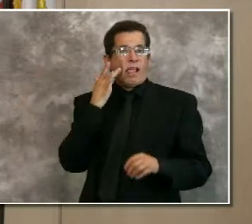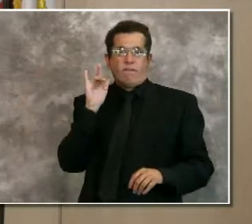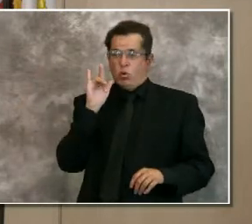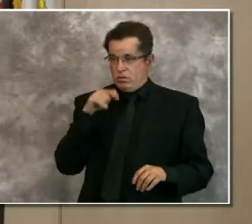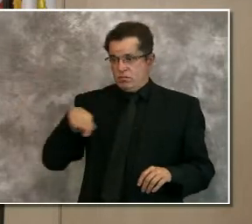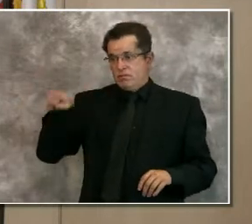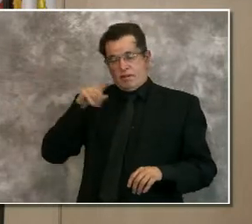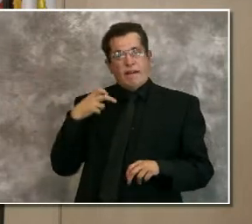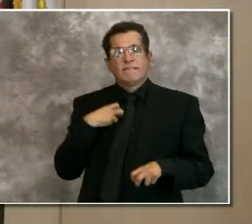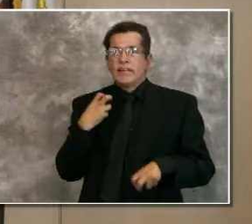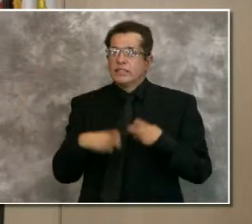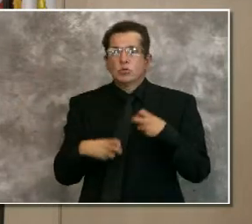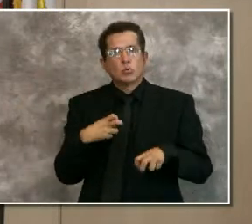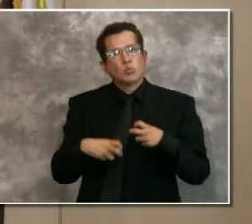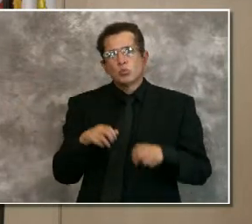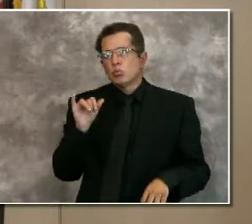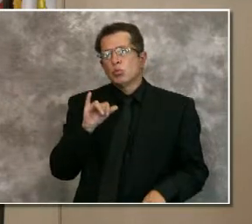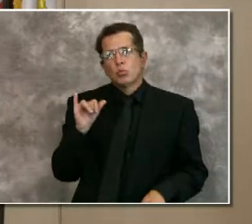have taken the